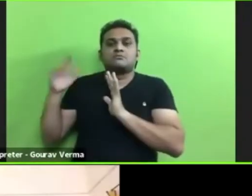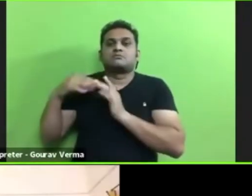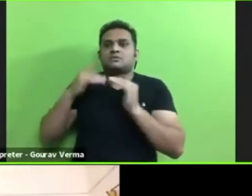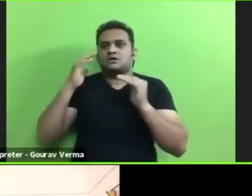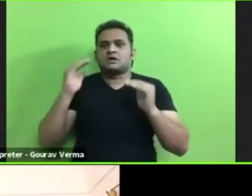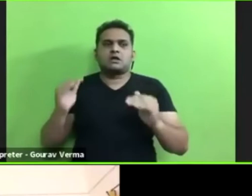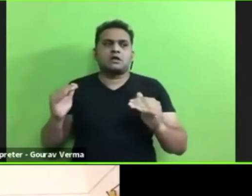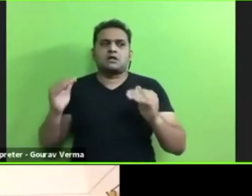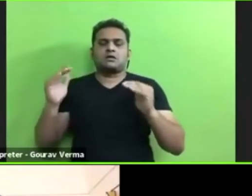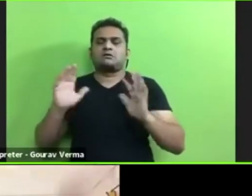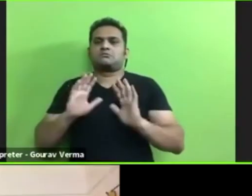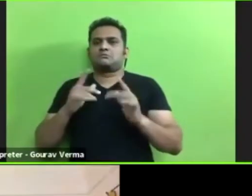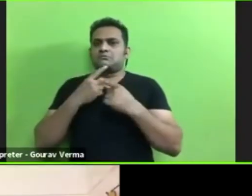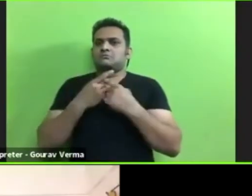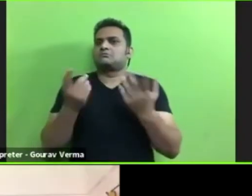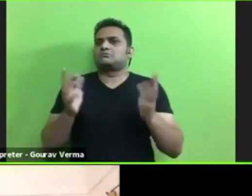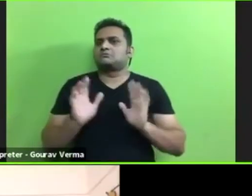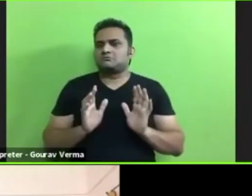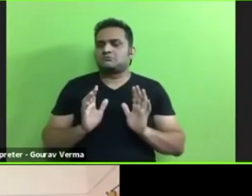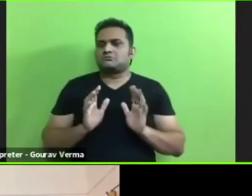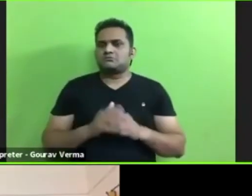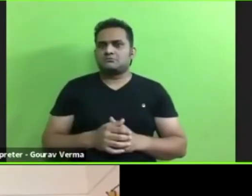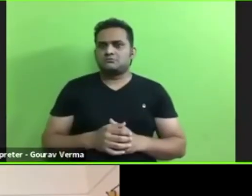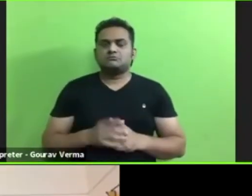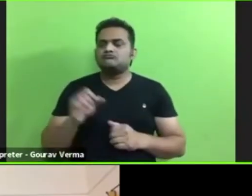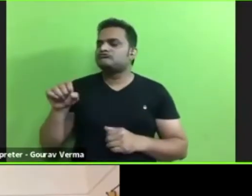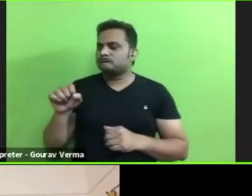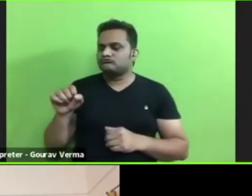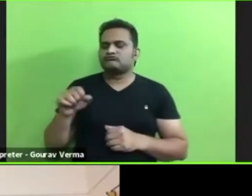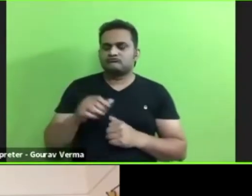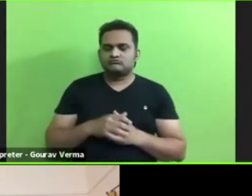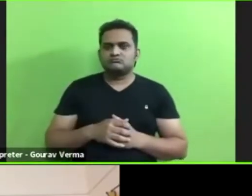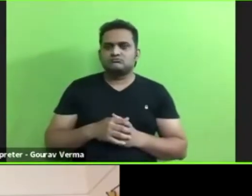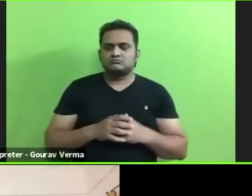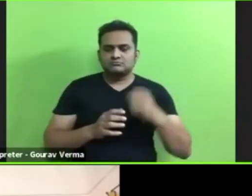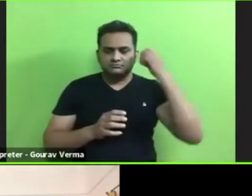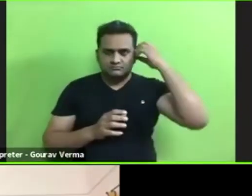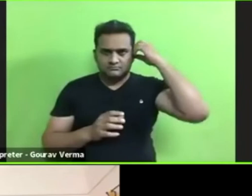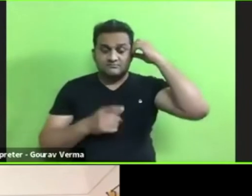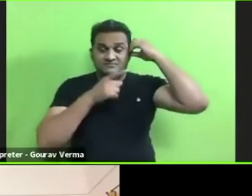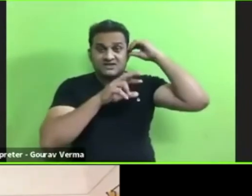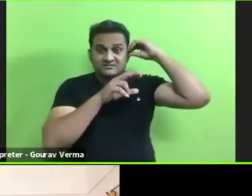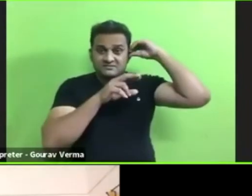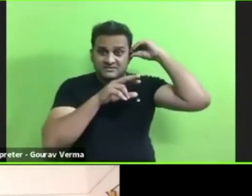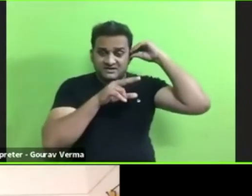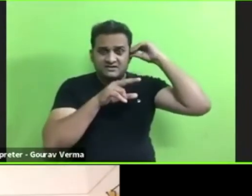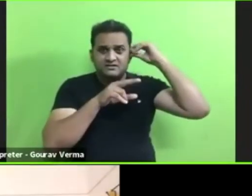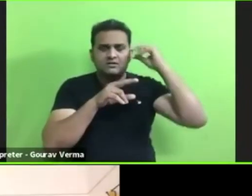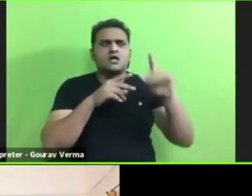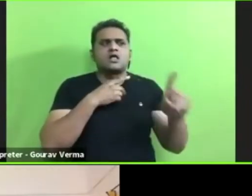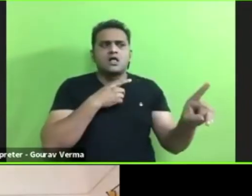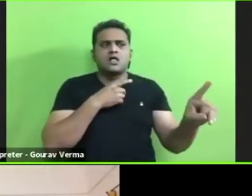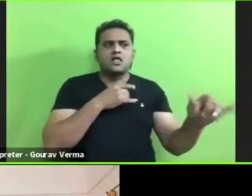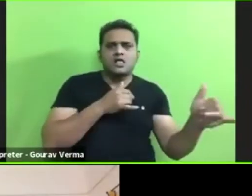ground that you propagate. Okay, so it's this double play almost that is happening,